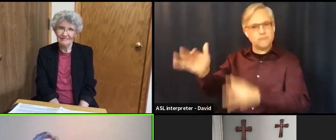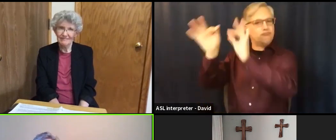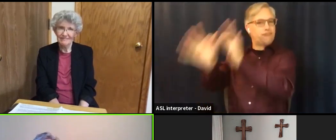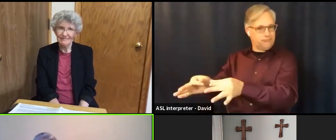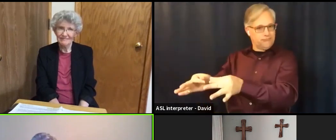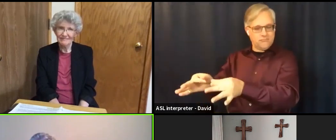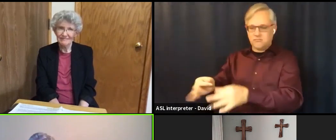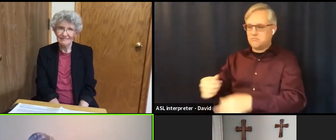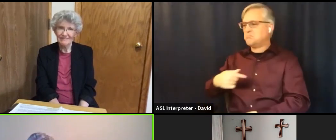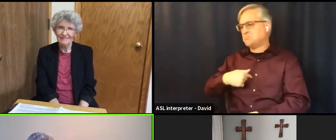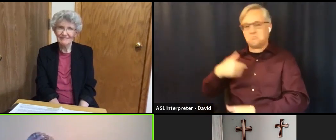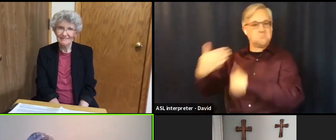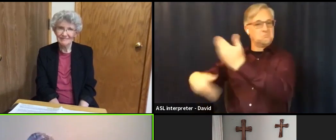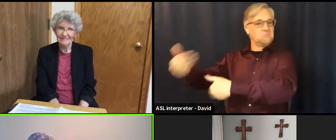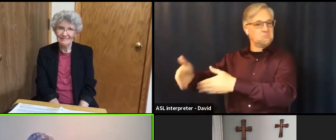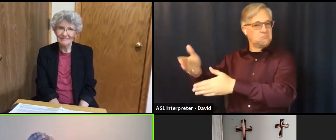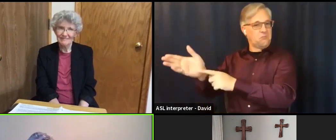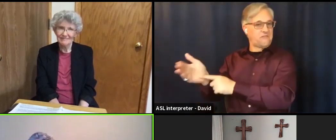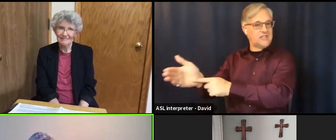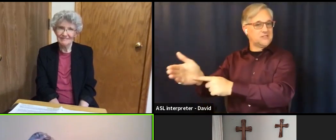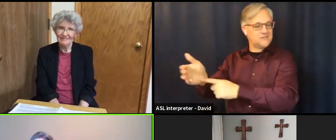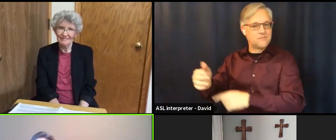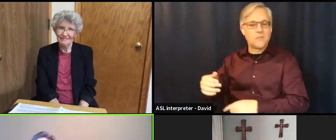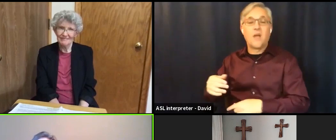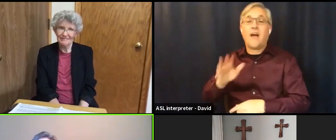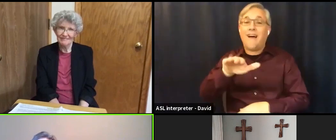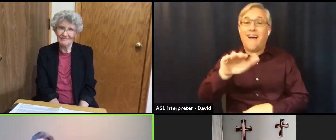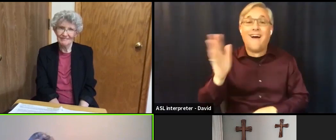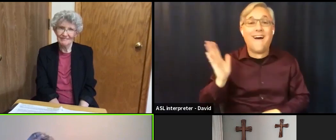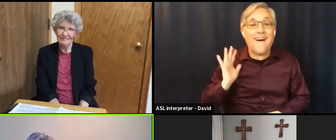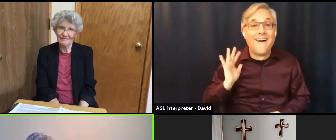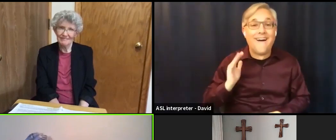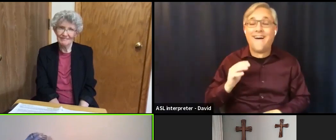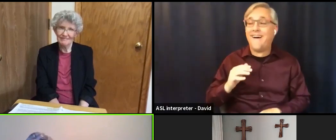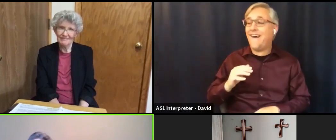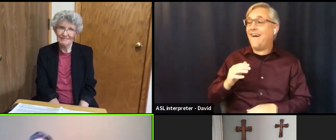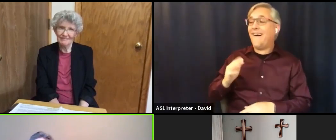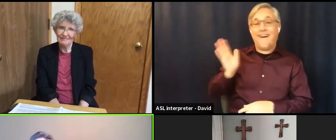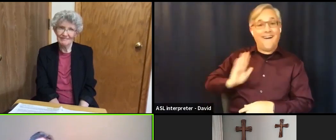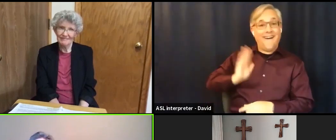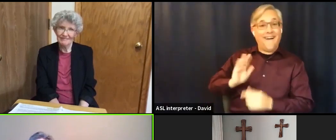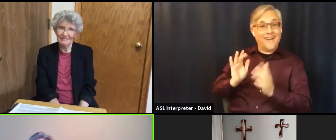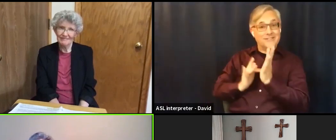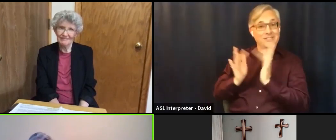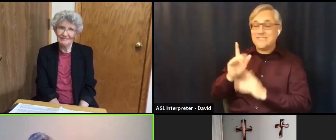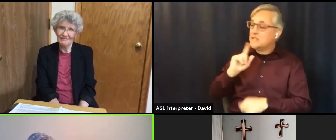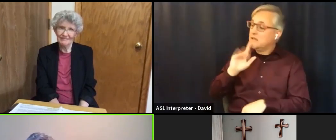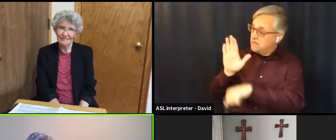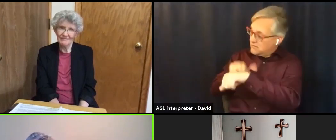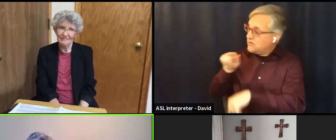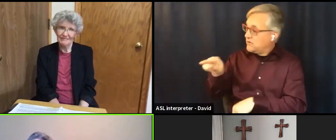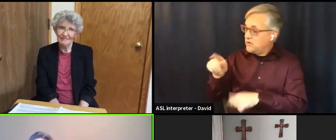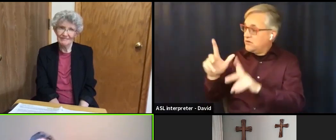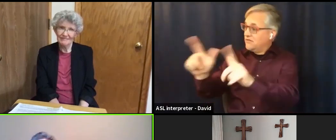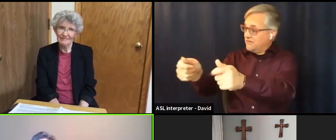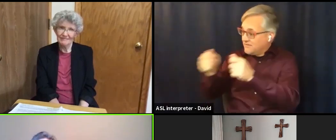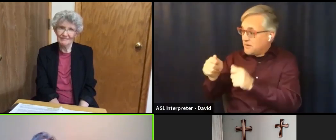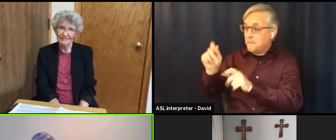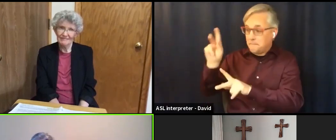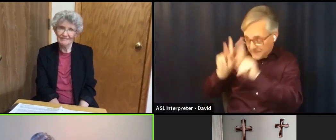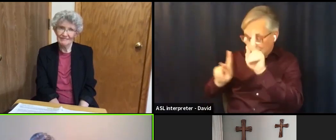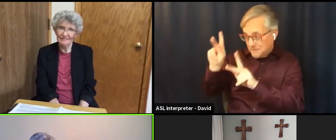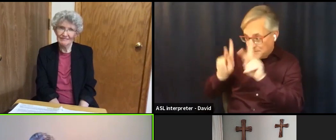It did not matter that Jesus had called Peter to focus on drawing people